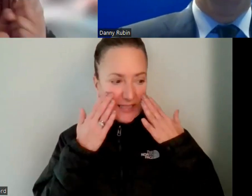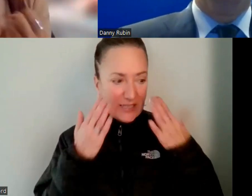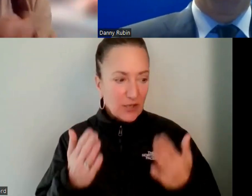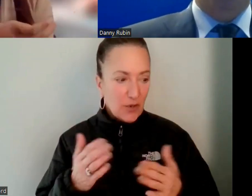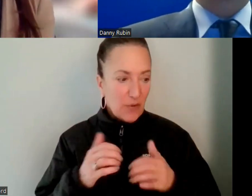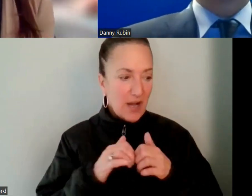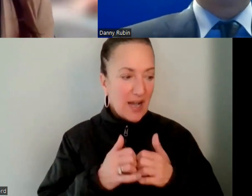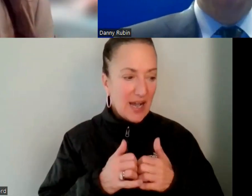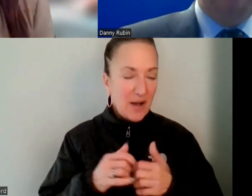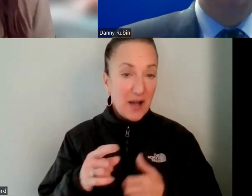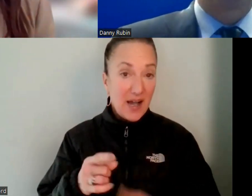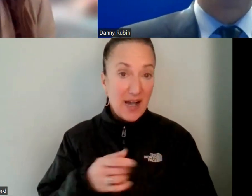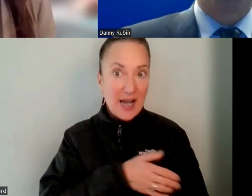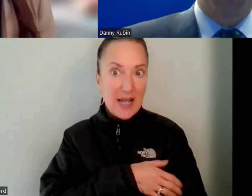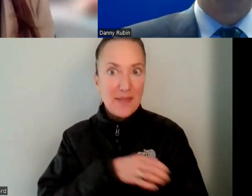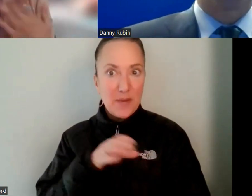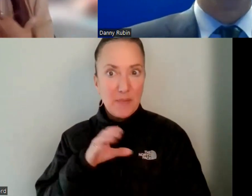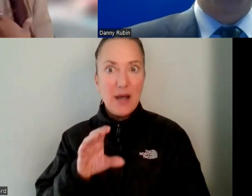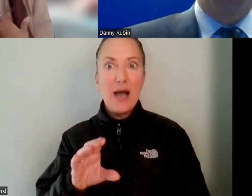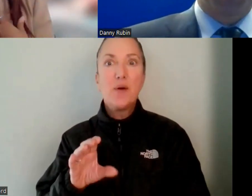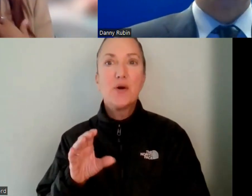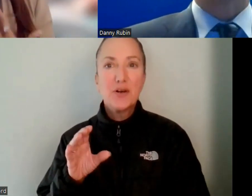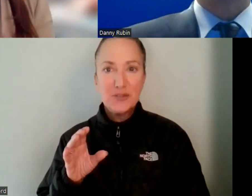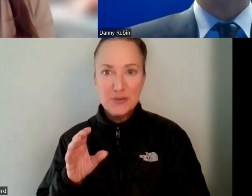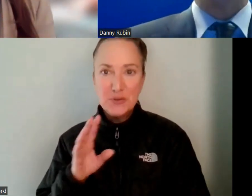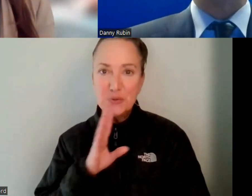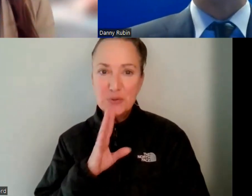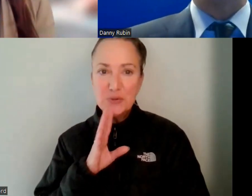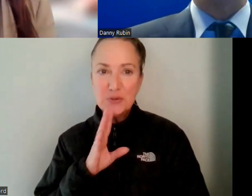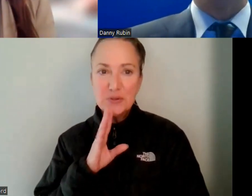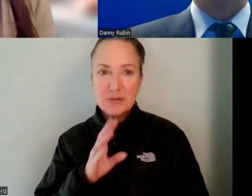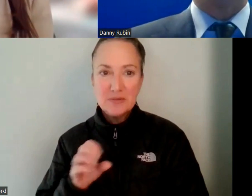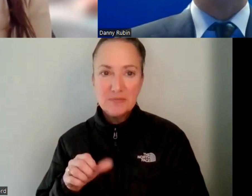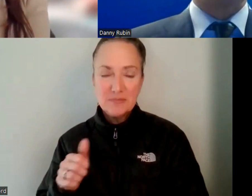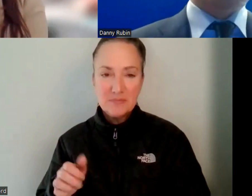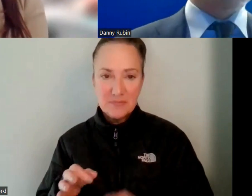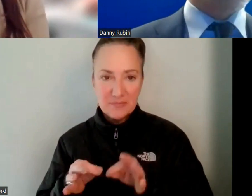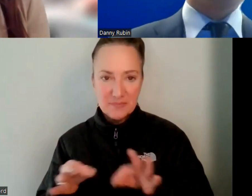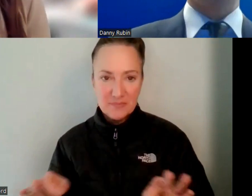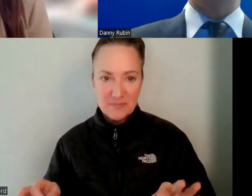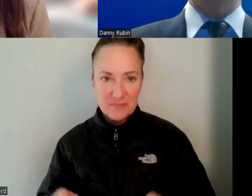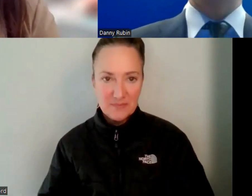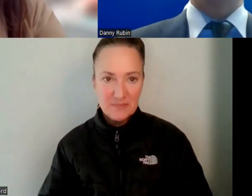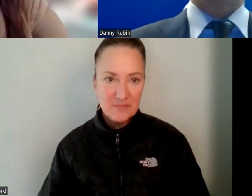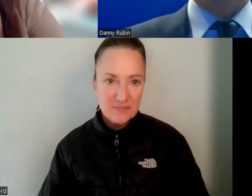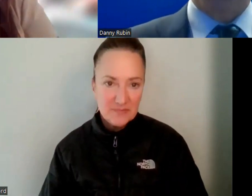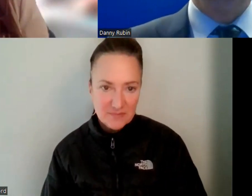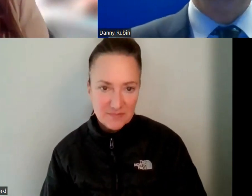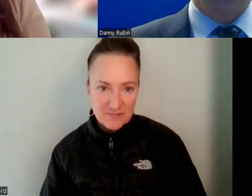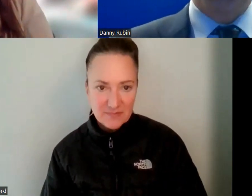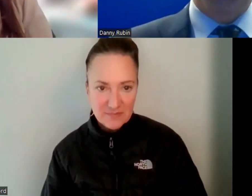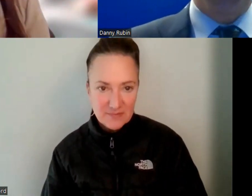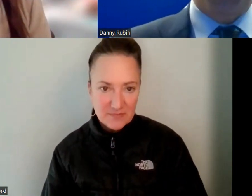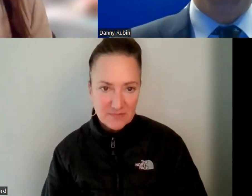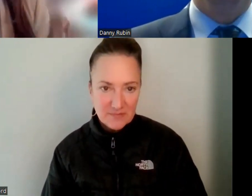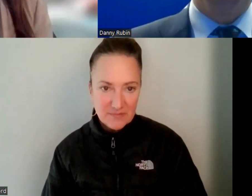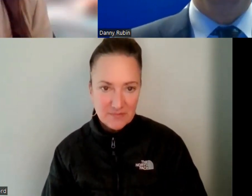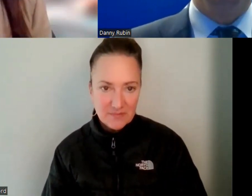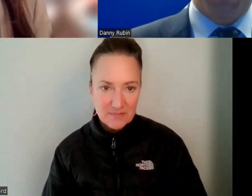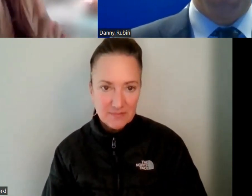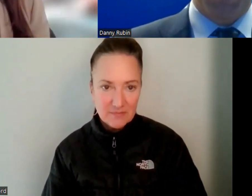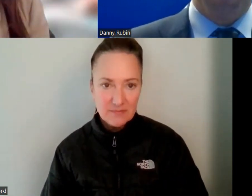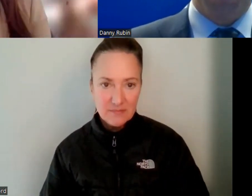of speaking so many languages. So I just tell want us to the share. languages you speak. Tell them the languages you speak. It's Yes. incredible. And so I